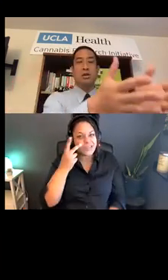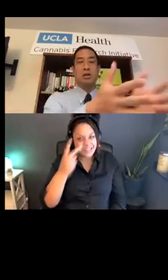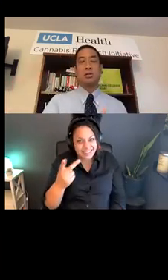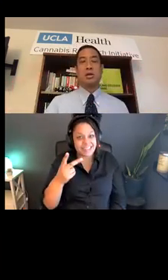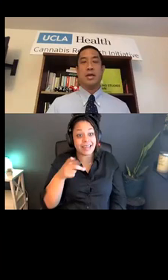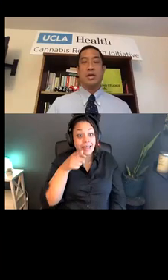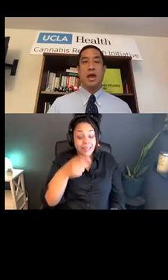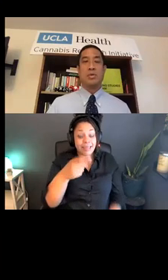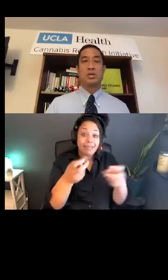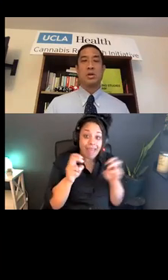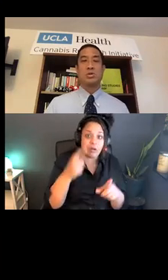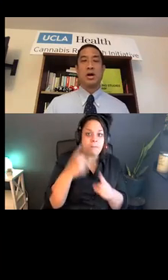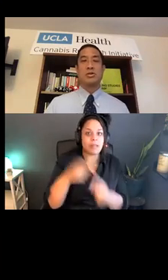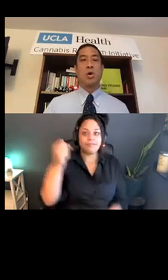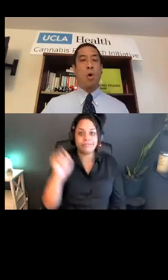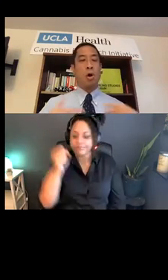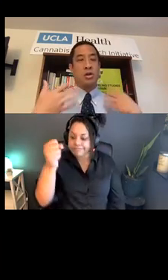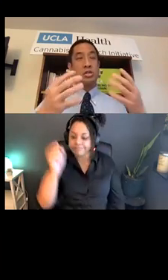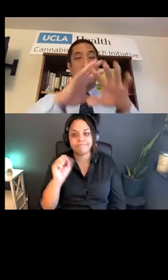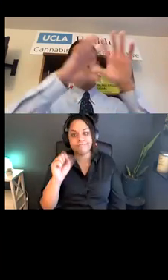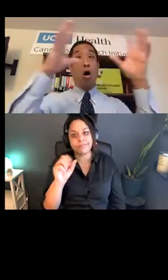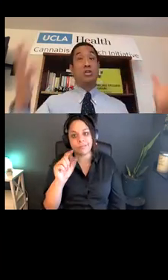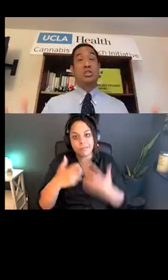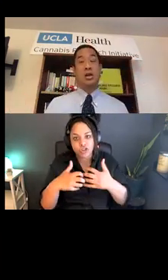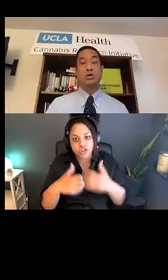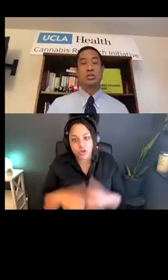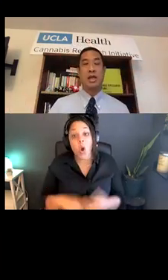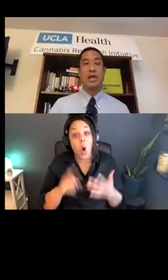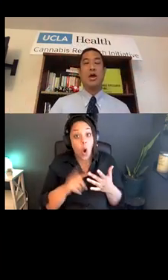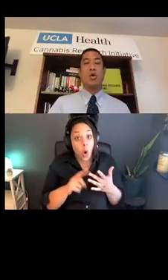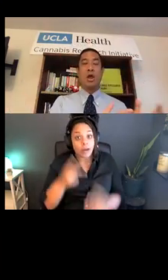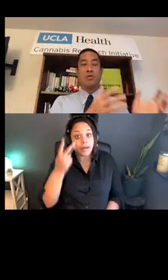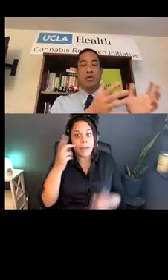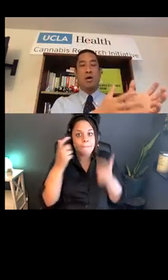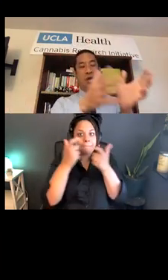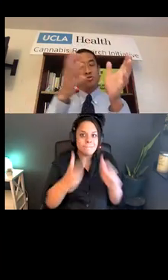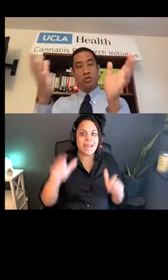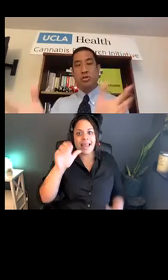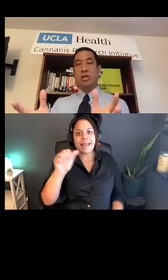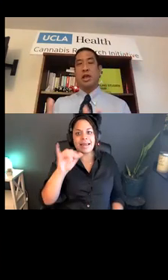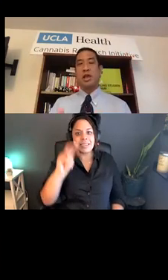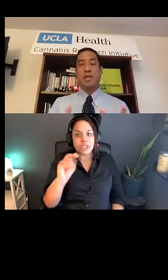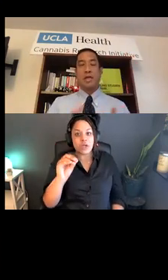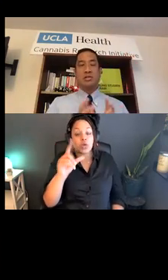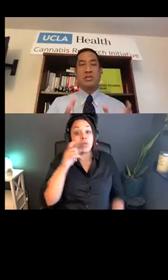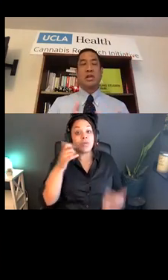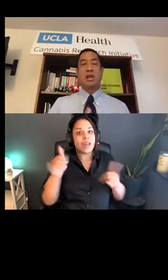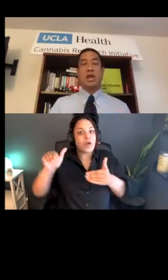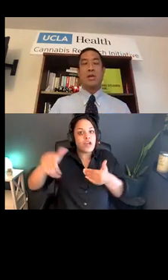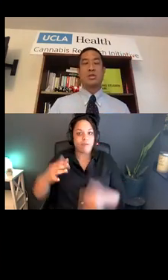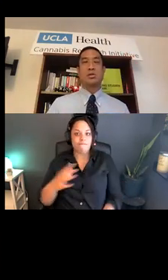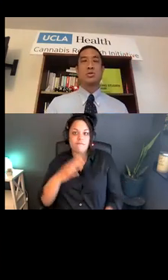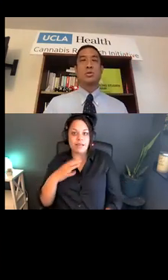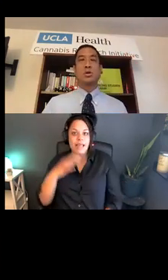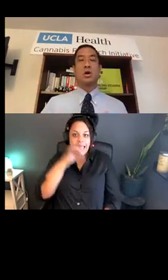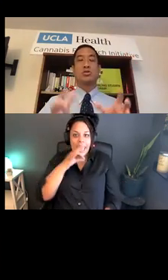added into these cannabis consumption lounges, or you're gonna see a large casino say, we are now introducing a sophisticated